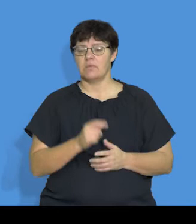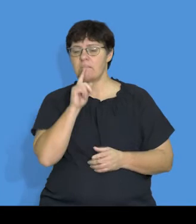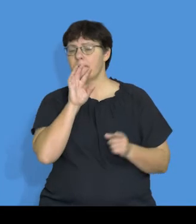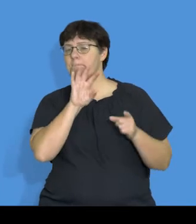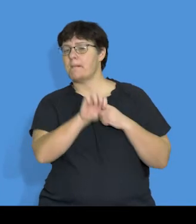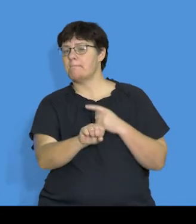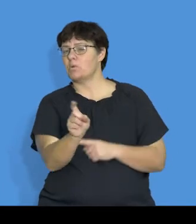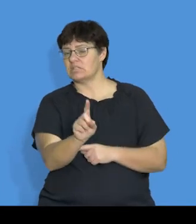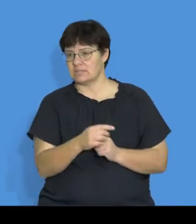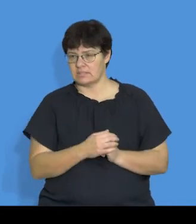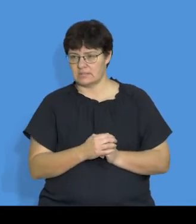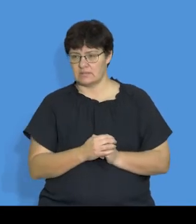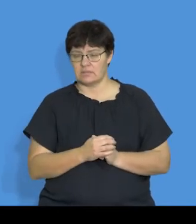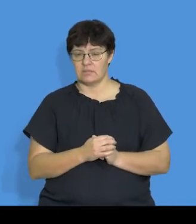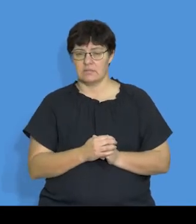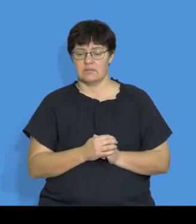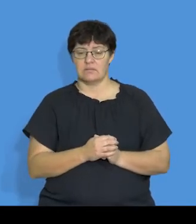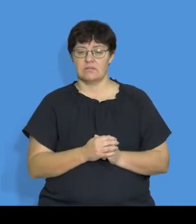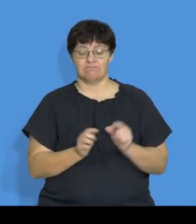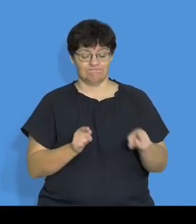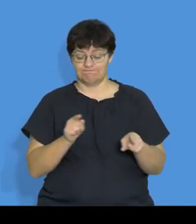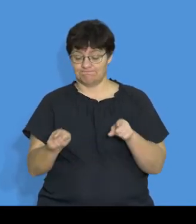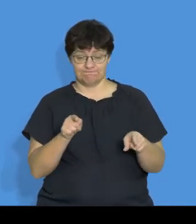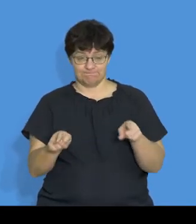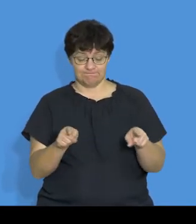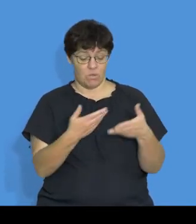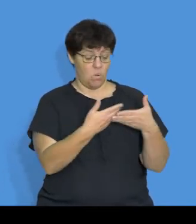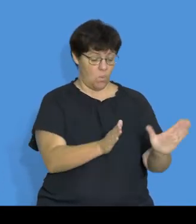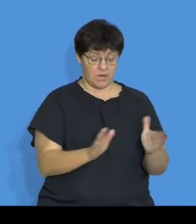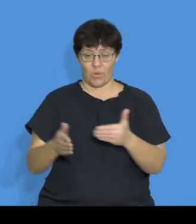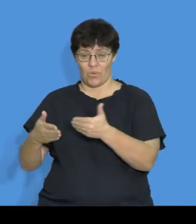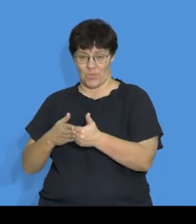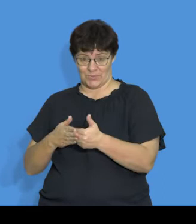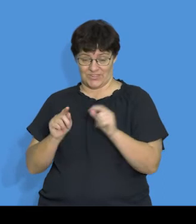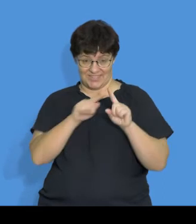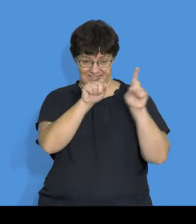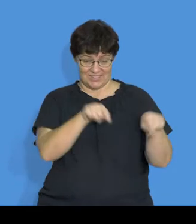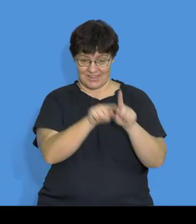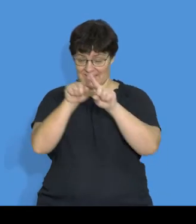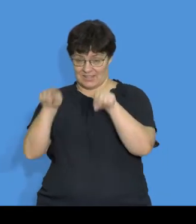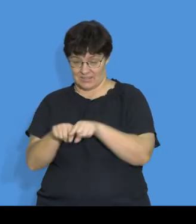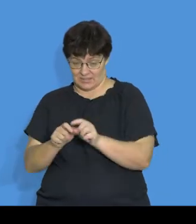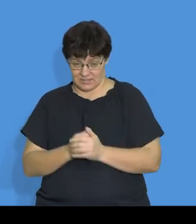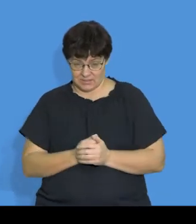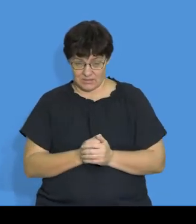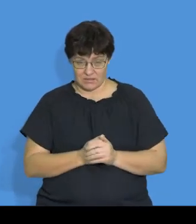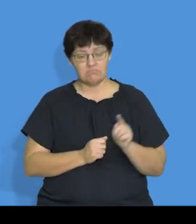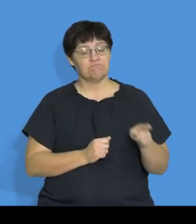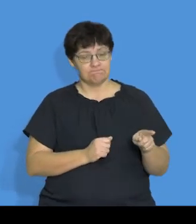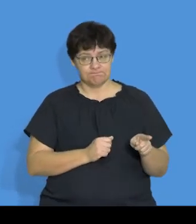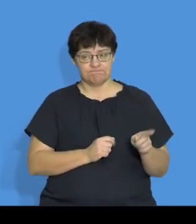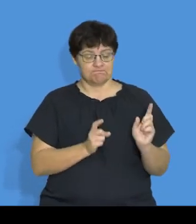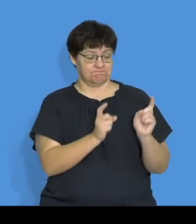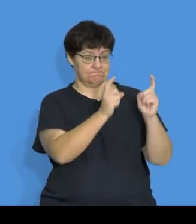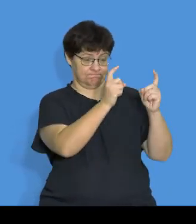to realize? This the difference in terms of, you know, the measurements. We knew that when we connected the voltmeter across